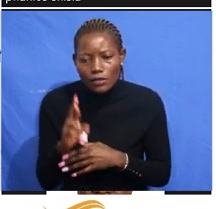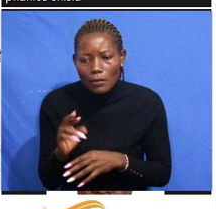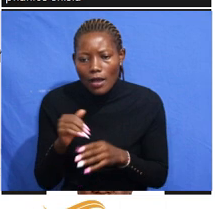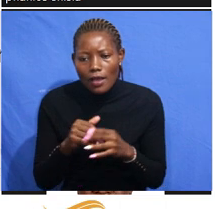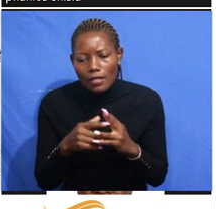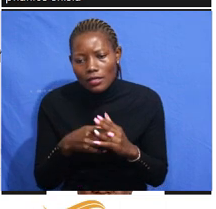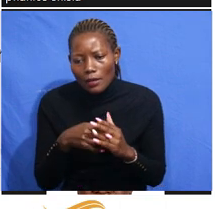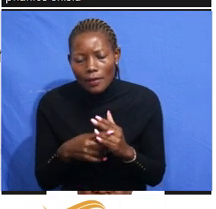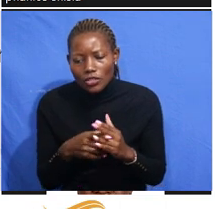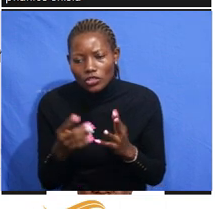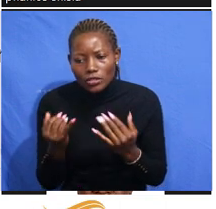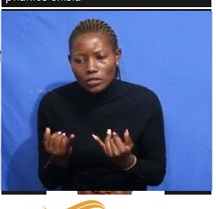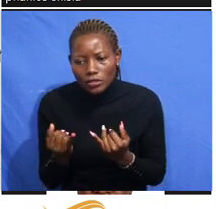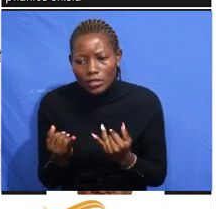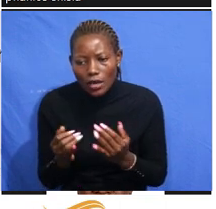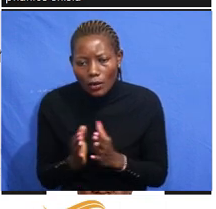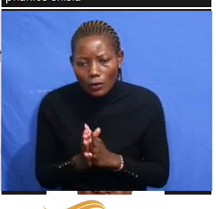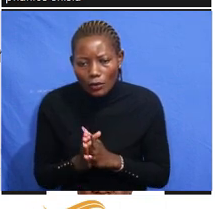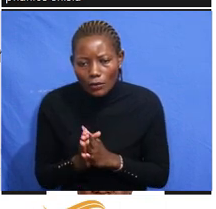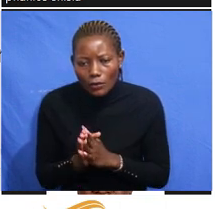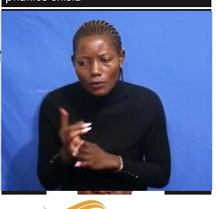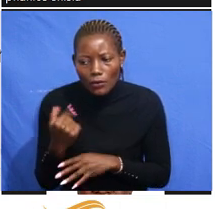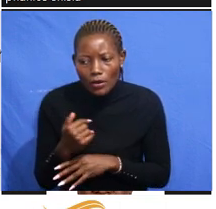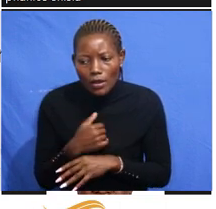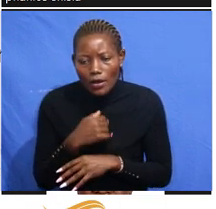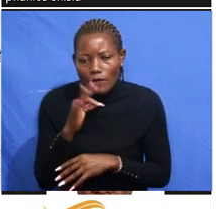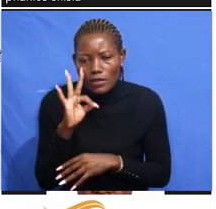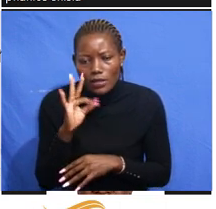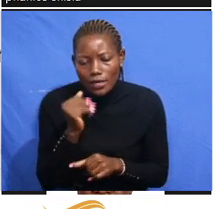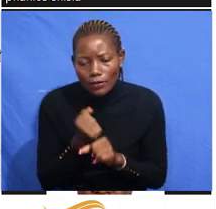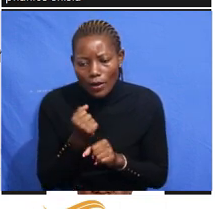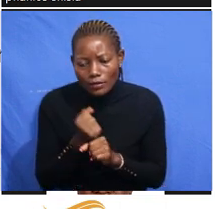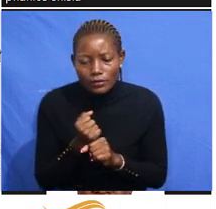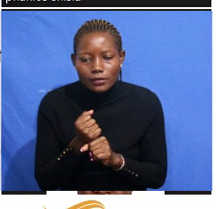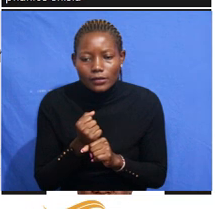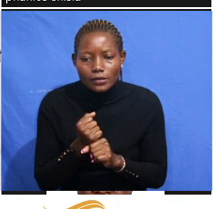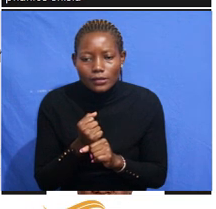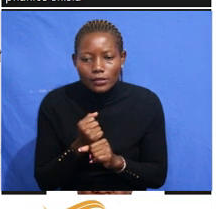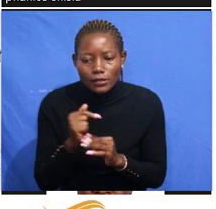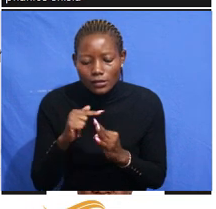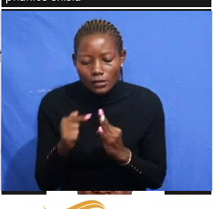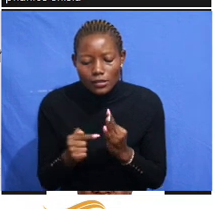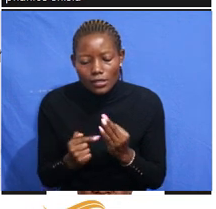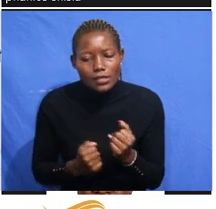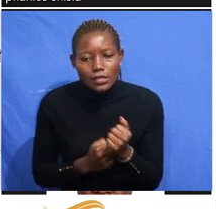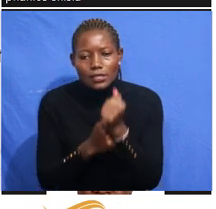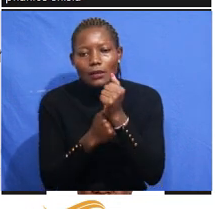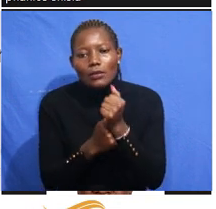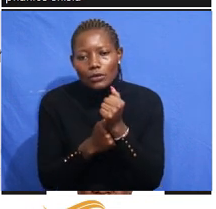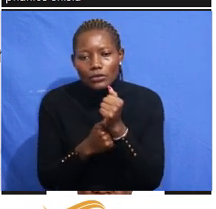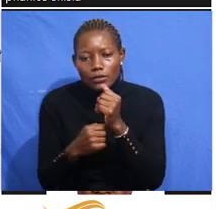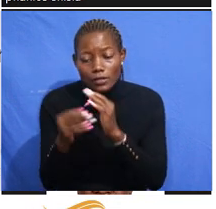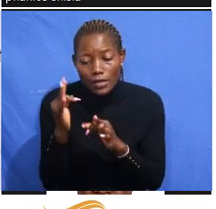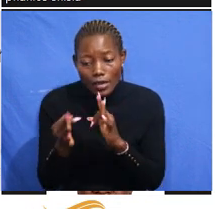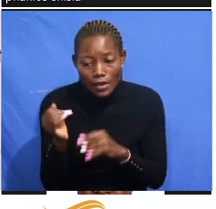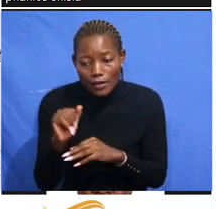machine. Now, I've itemized these three fundamental functions. There is support. Without the skeleton, the